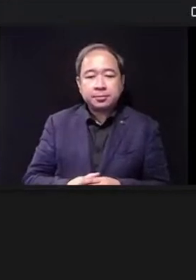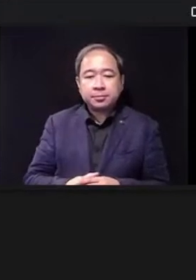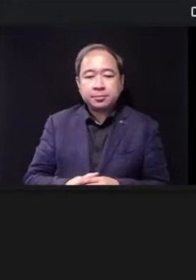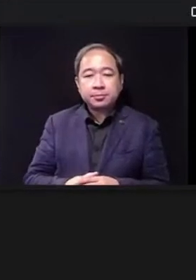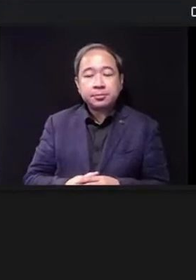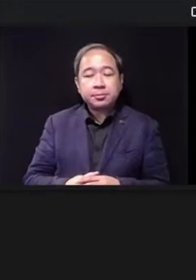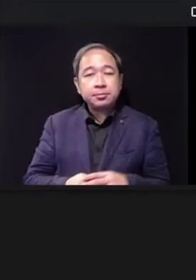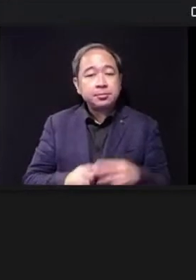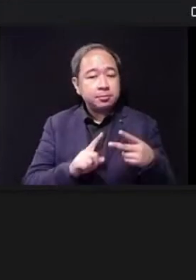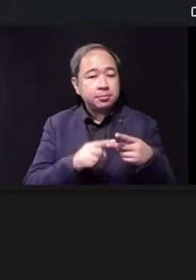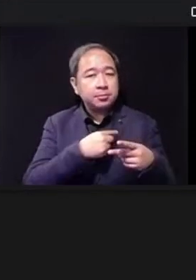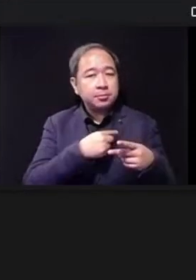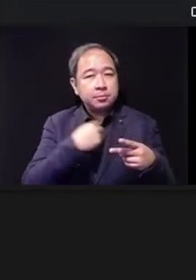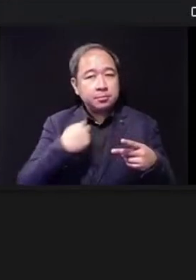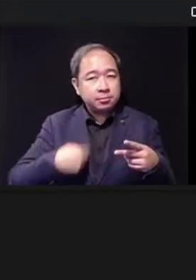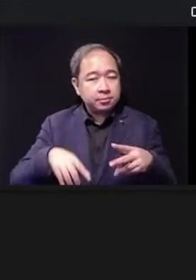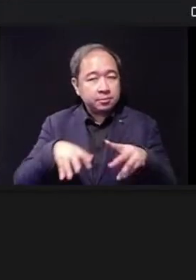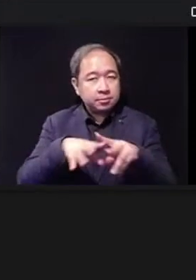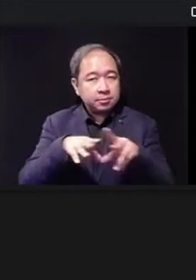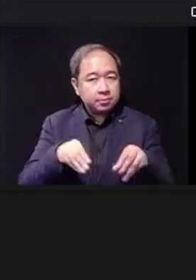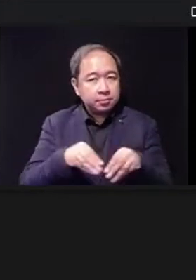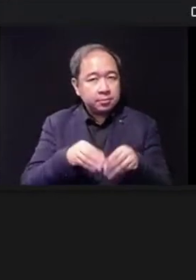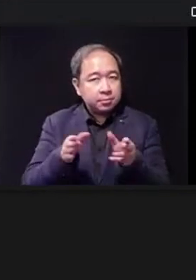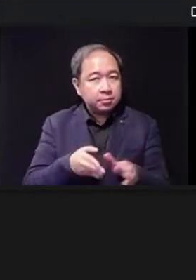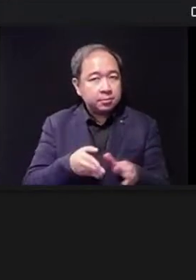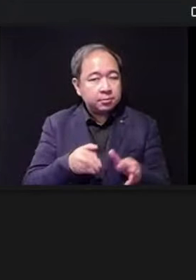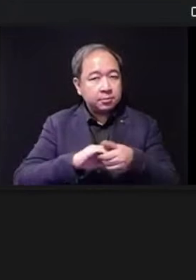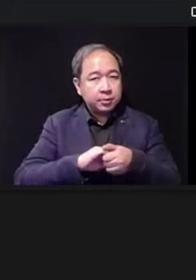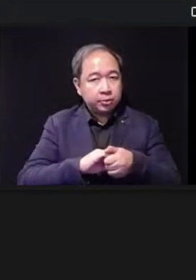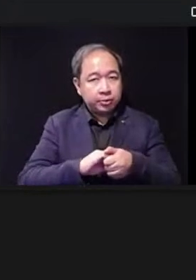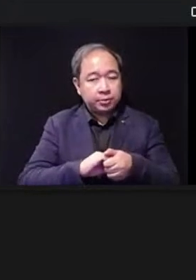the China Family Planning Association,